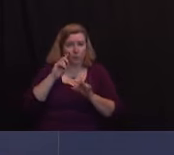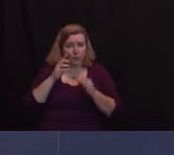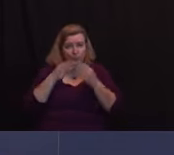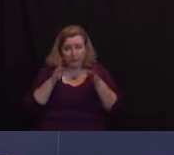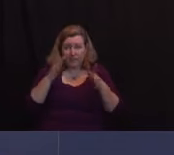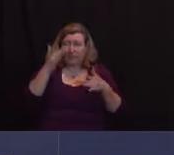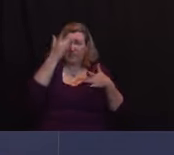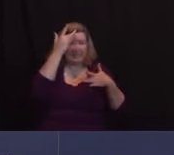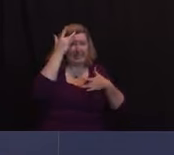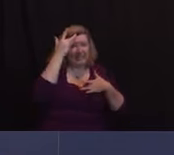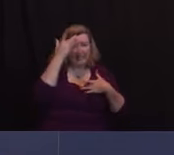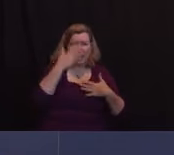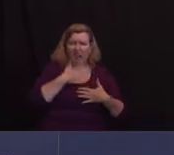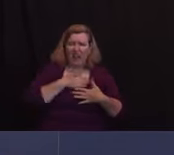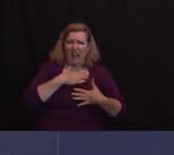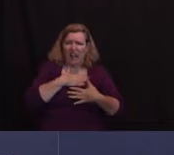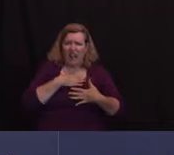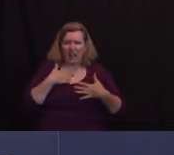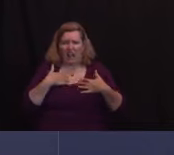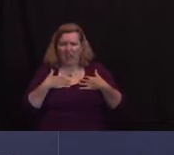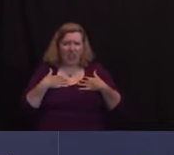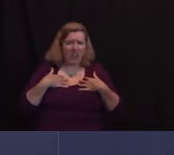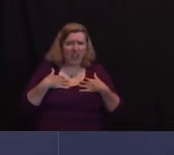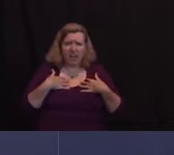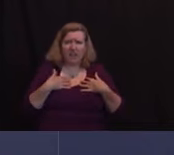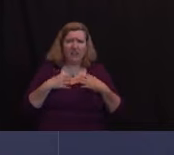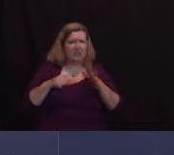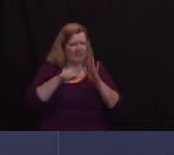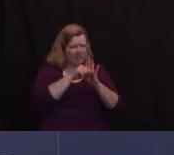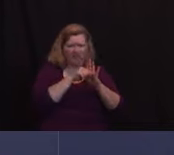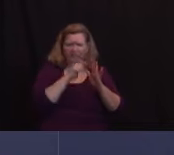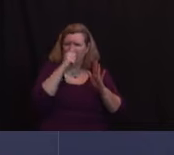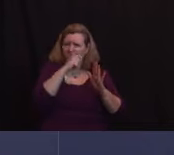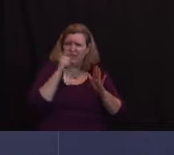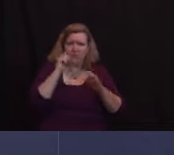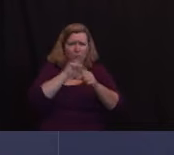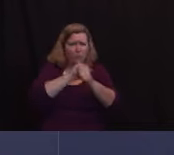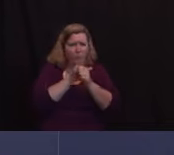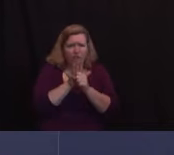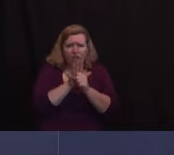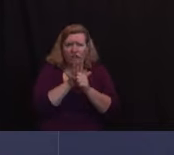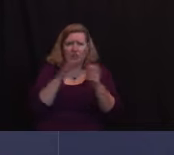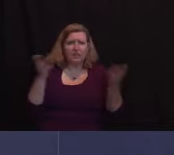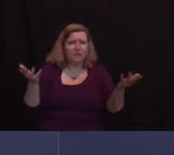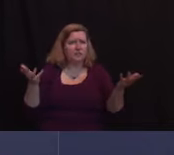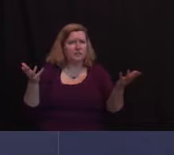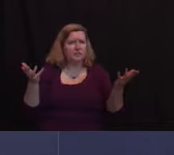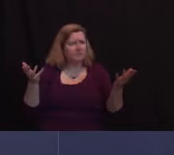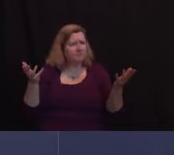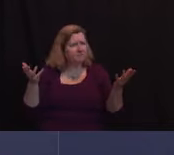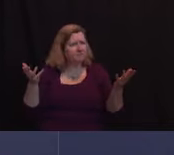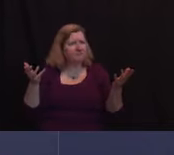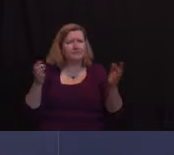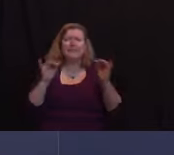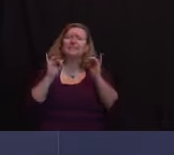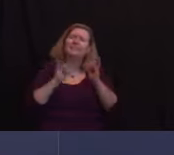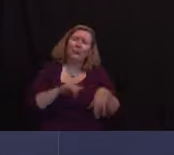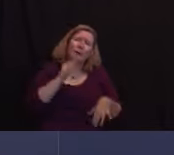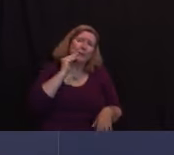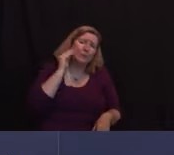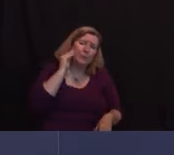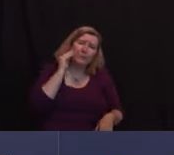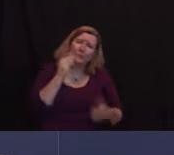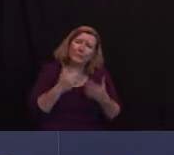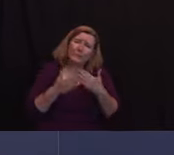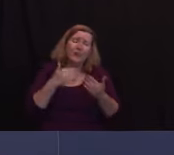got a respiratory illness and you're negative for SARS-CoV-2, as we had said before, please stay home until you're better,